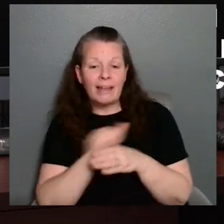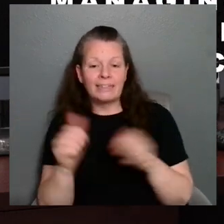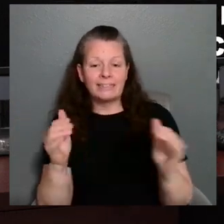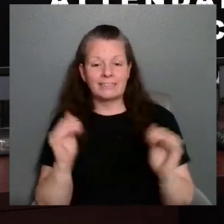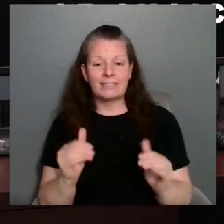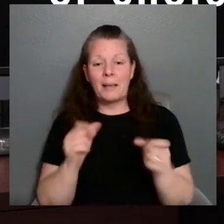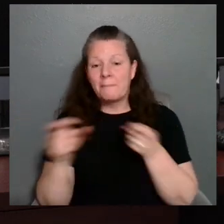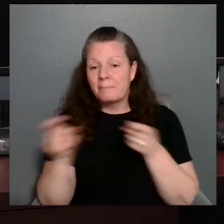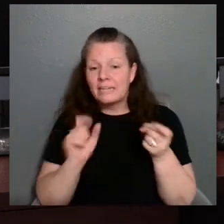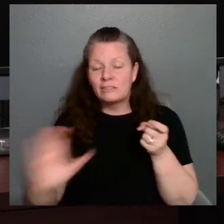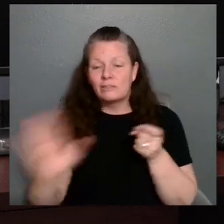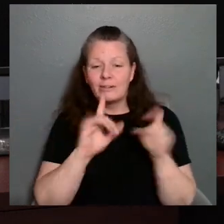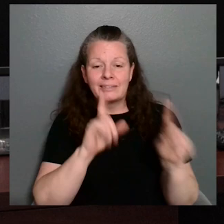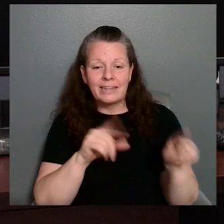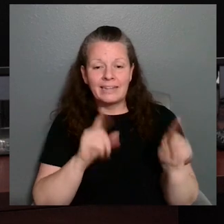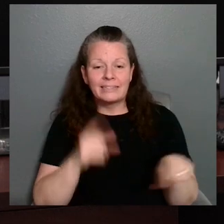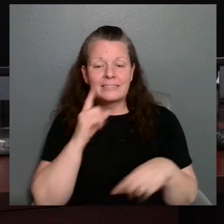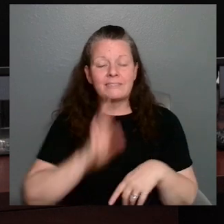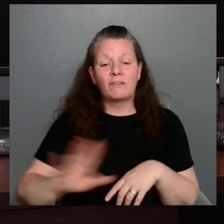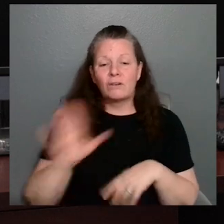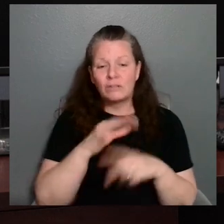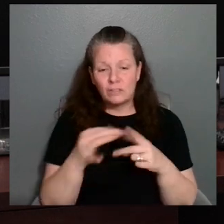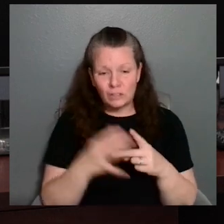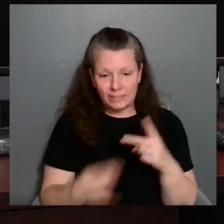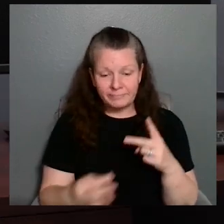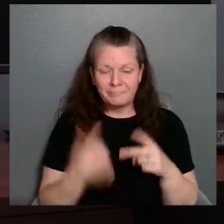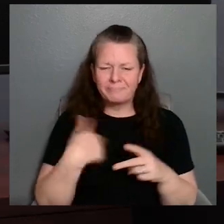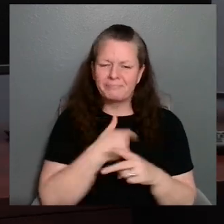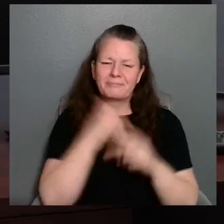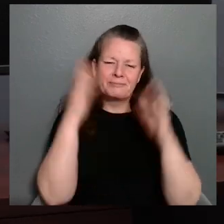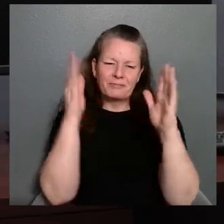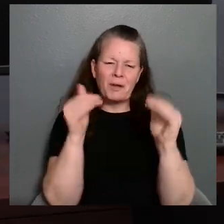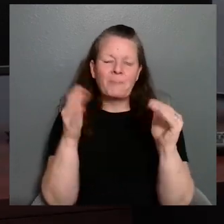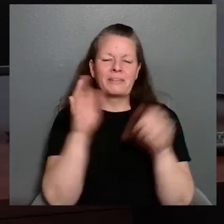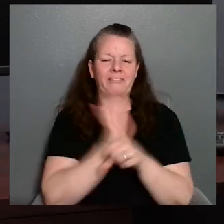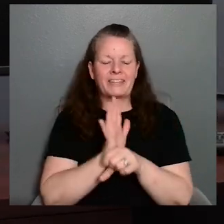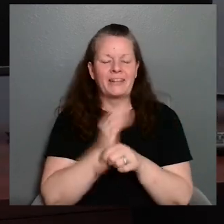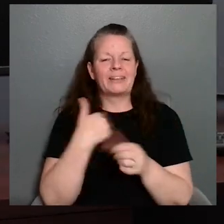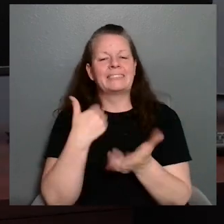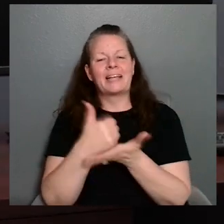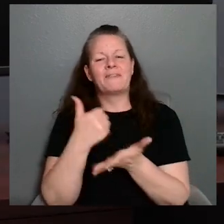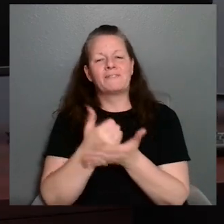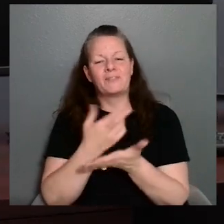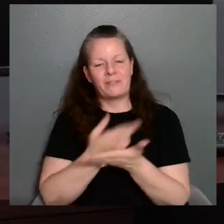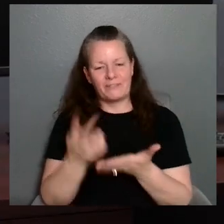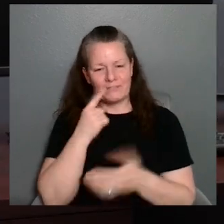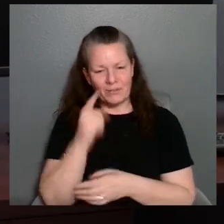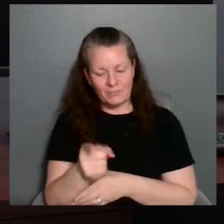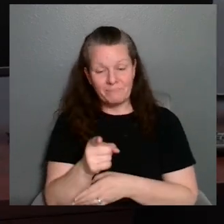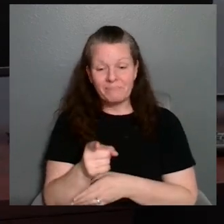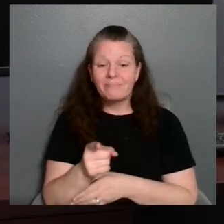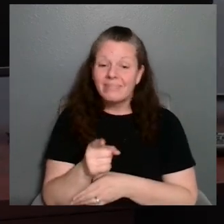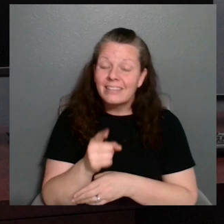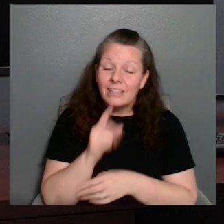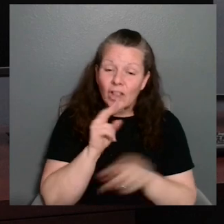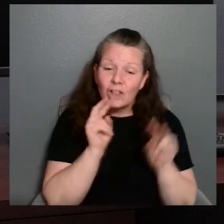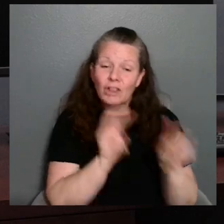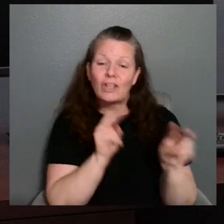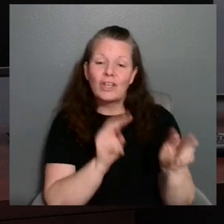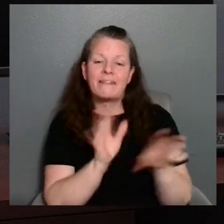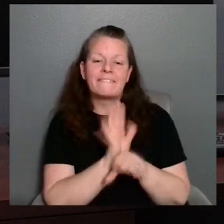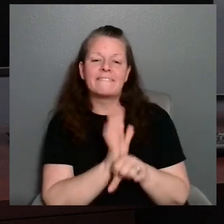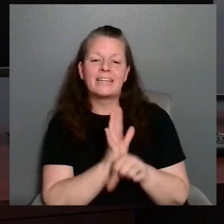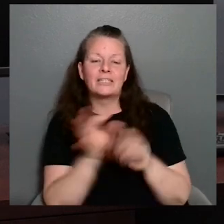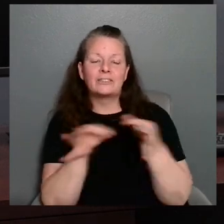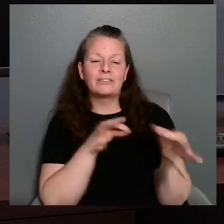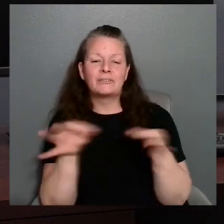training, managing your attendance of choice. We hope this video has been a helpful resource for you, and be sure to